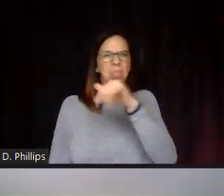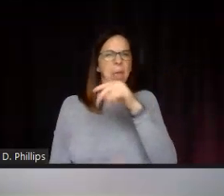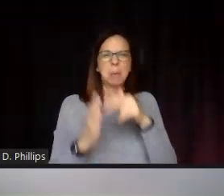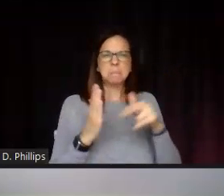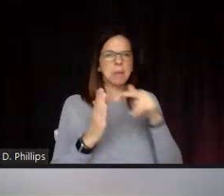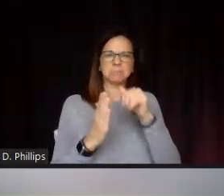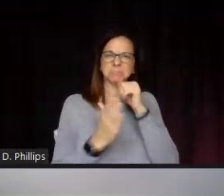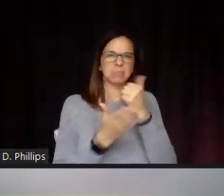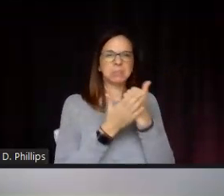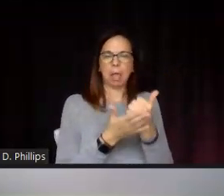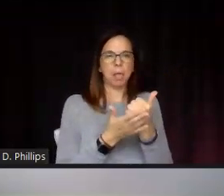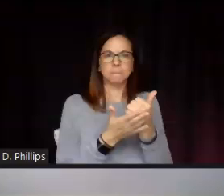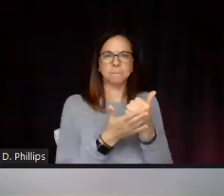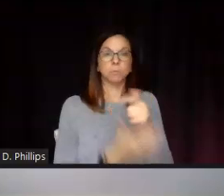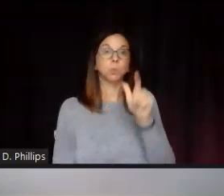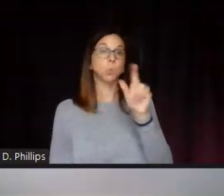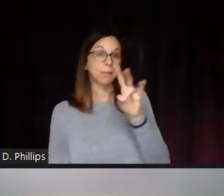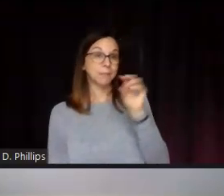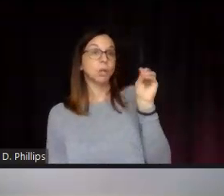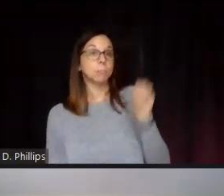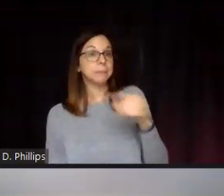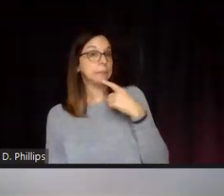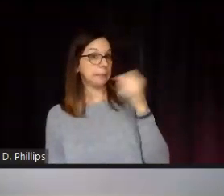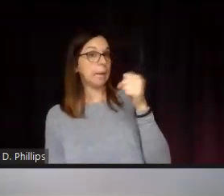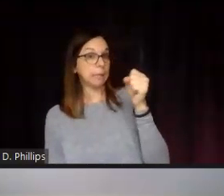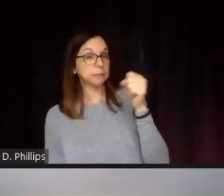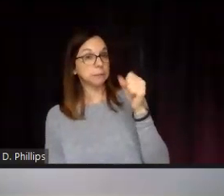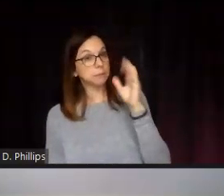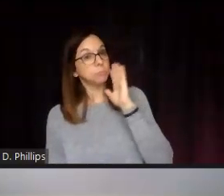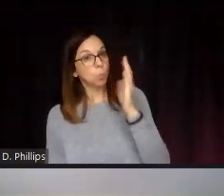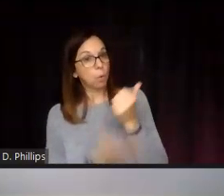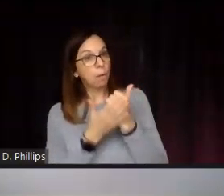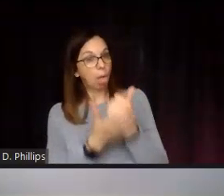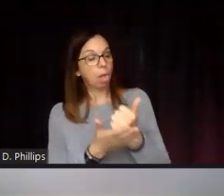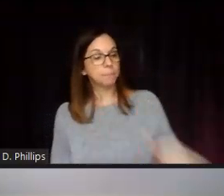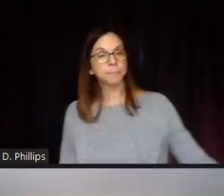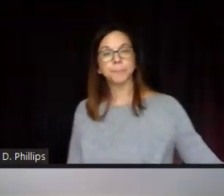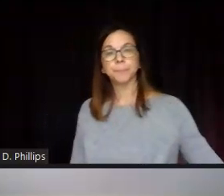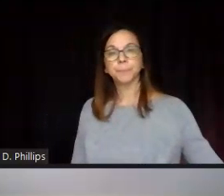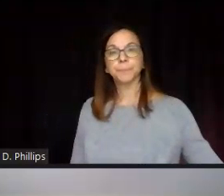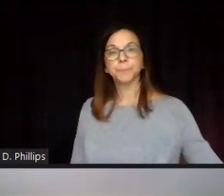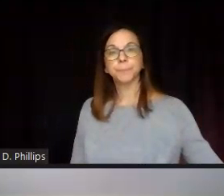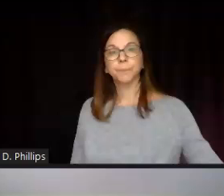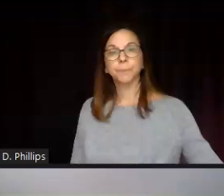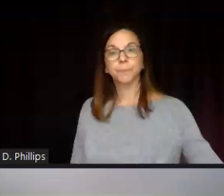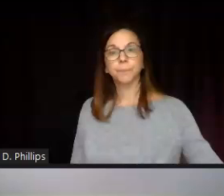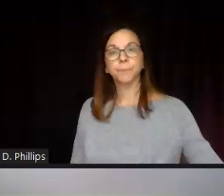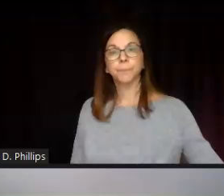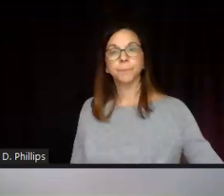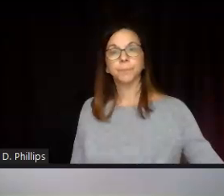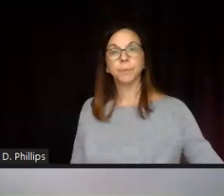not be helpful. 27% of you said yes, it would be. Would somebody who